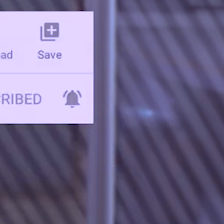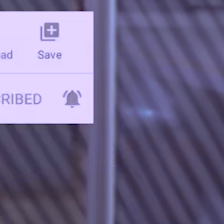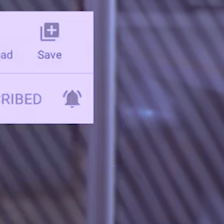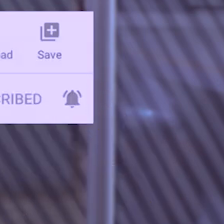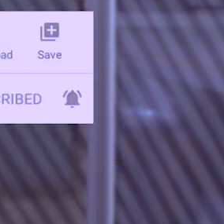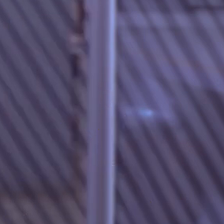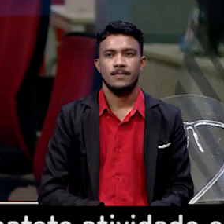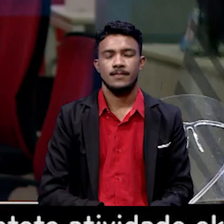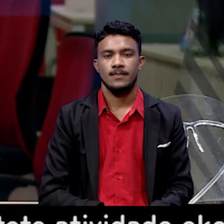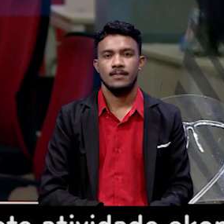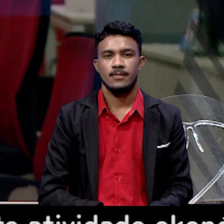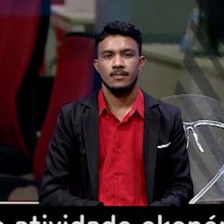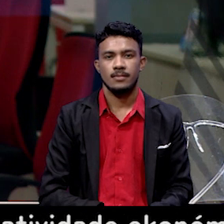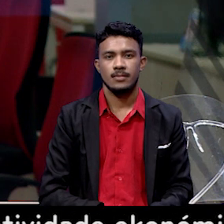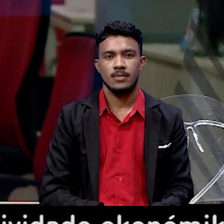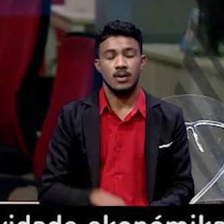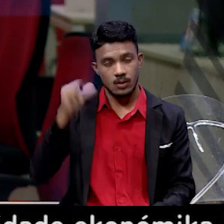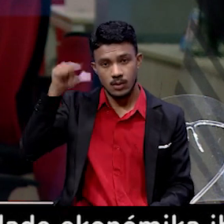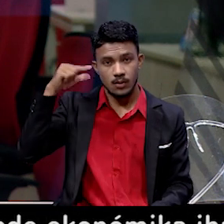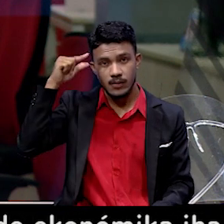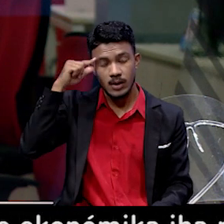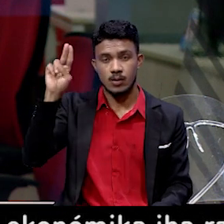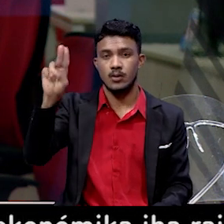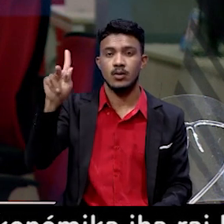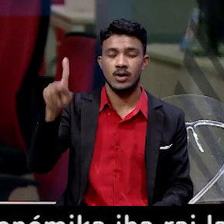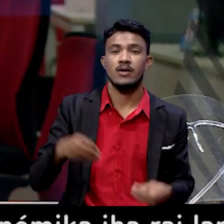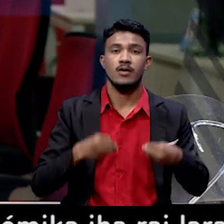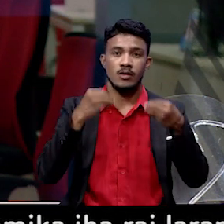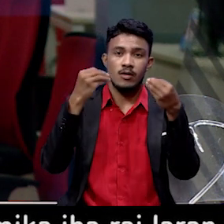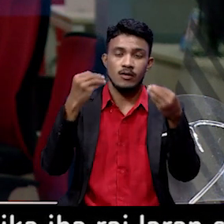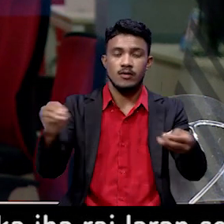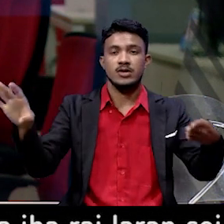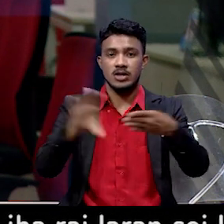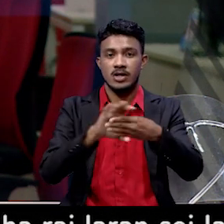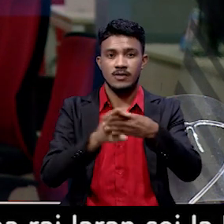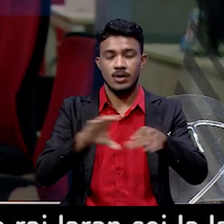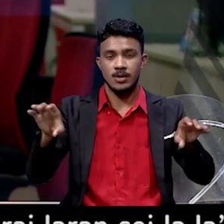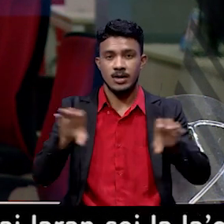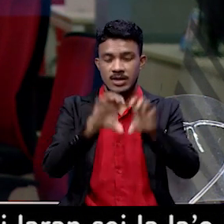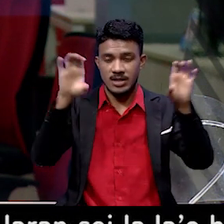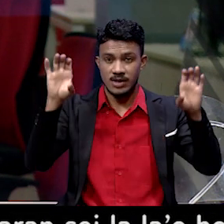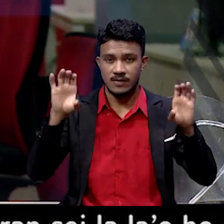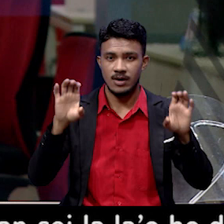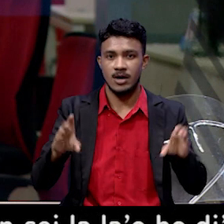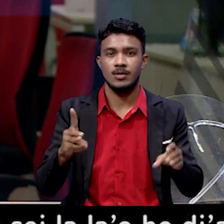more information. Governu Inglatera oferece premiu sertifikadu pe Timor-oan Celsio Oliveira.